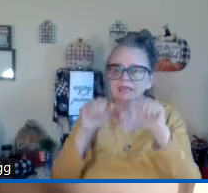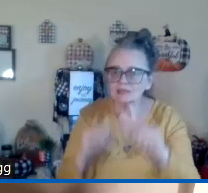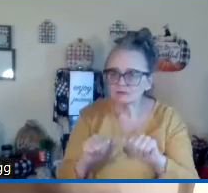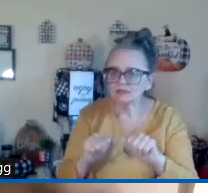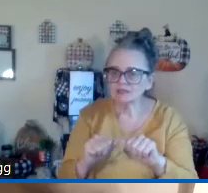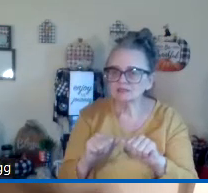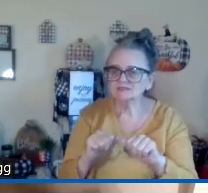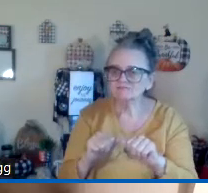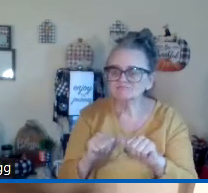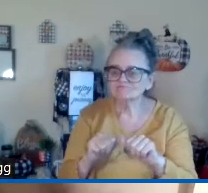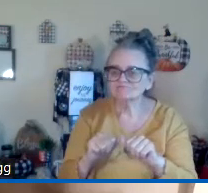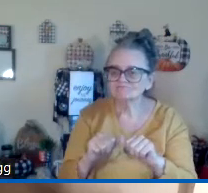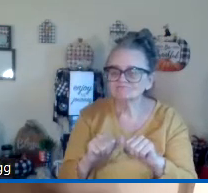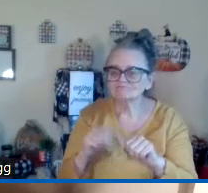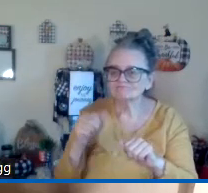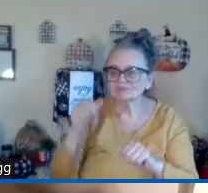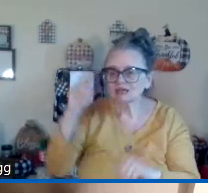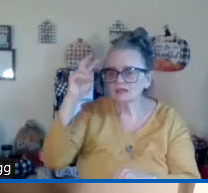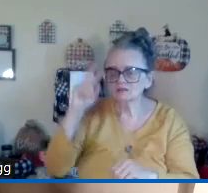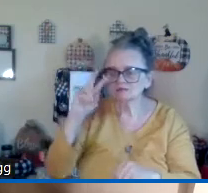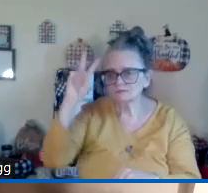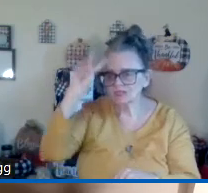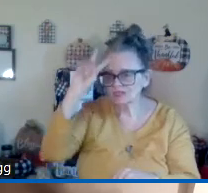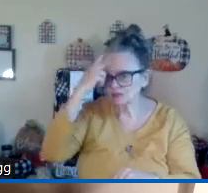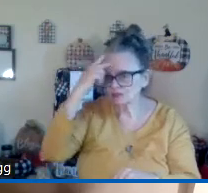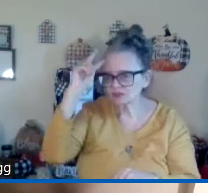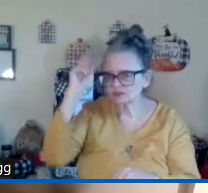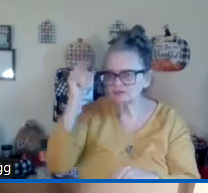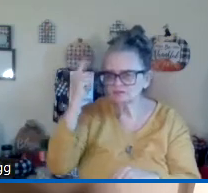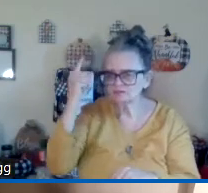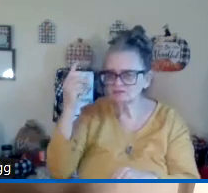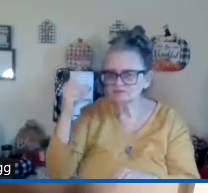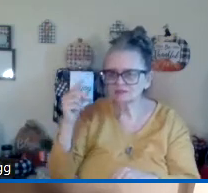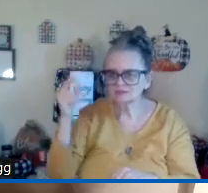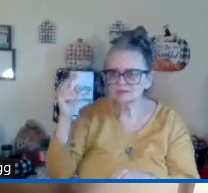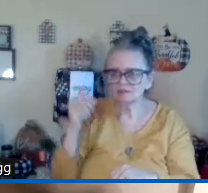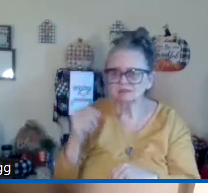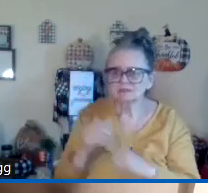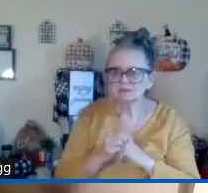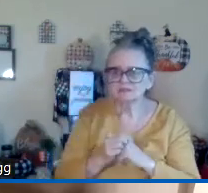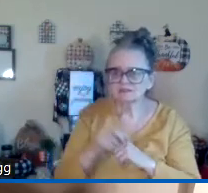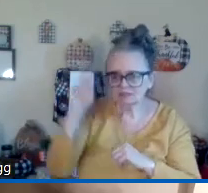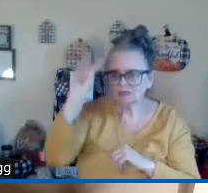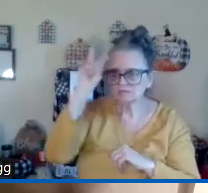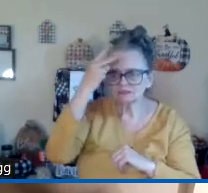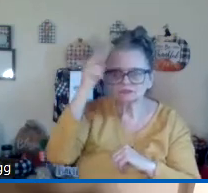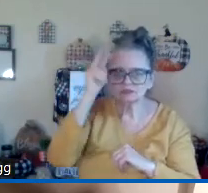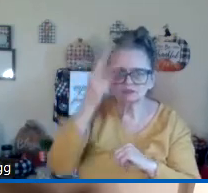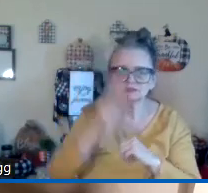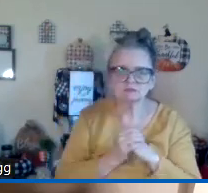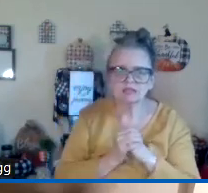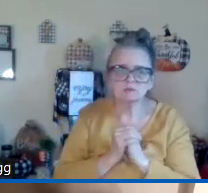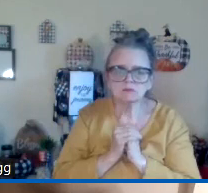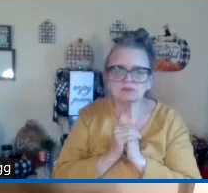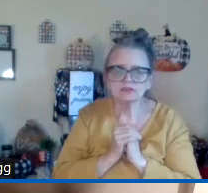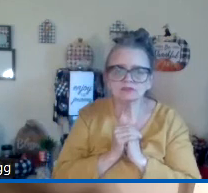to get rich quickly. I went, oh, I like that idea. I can get lots of money